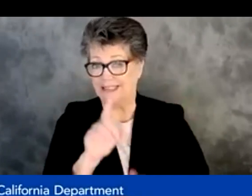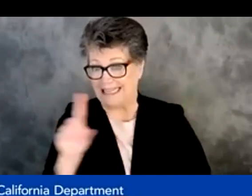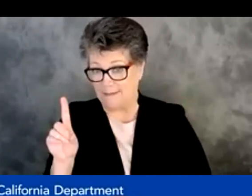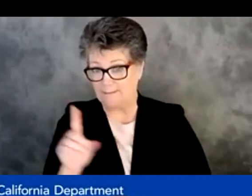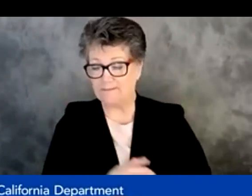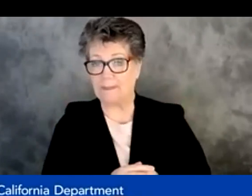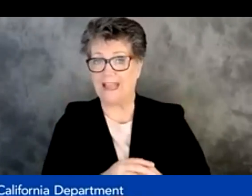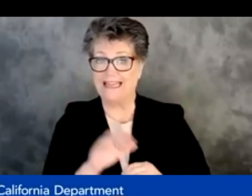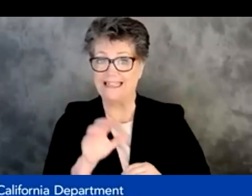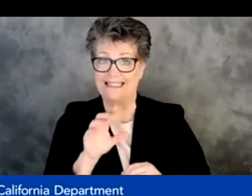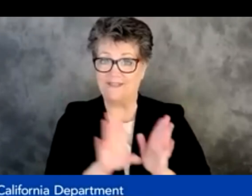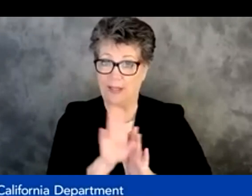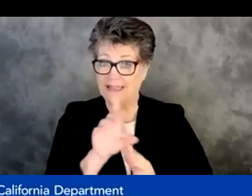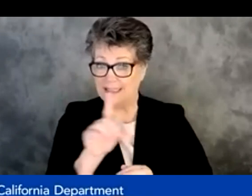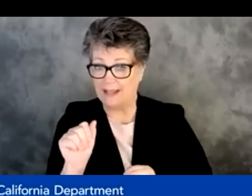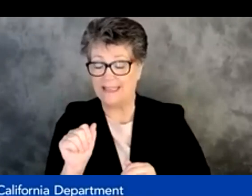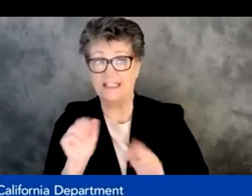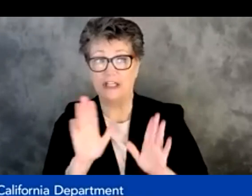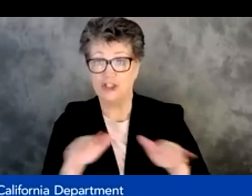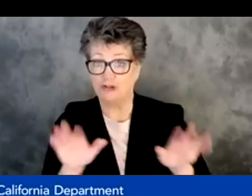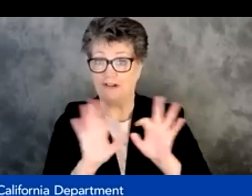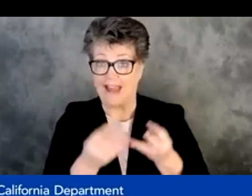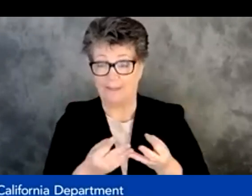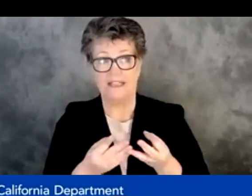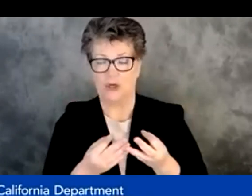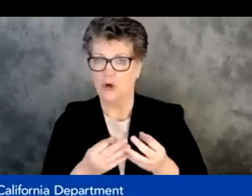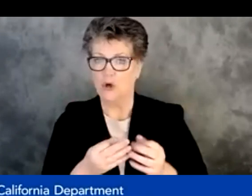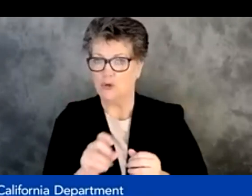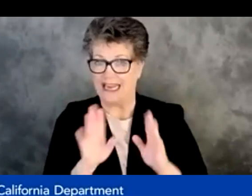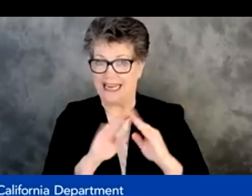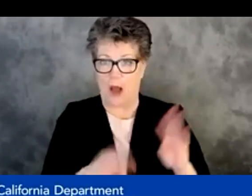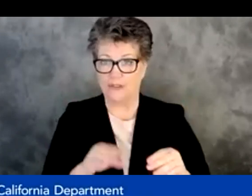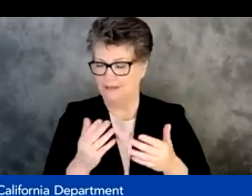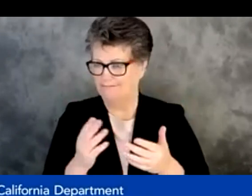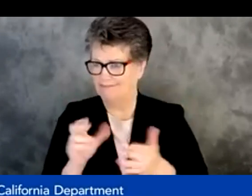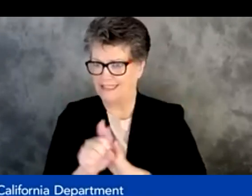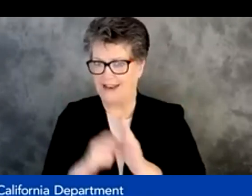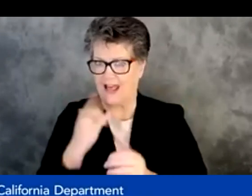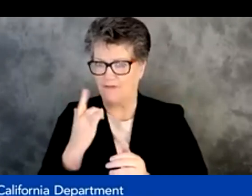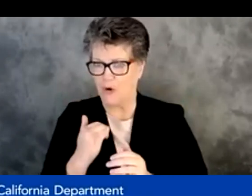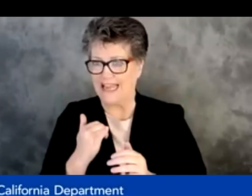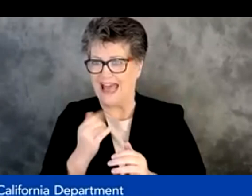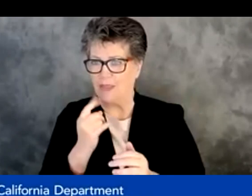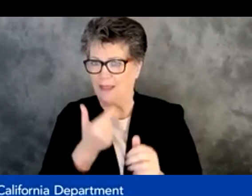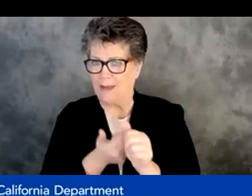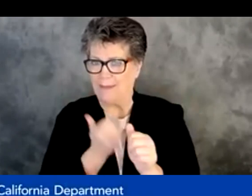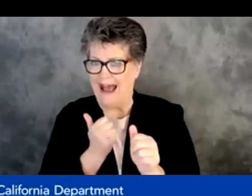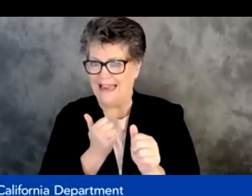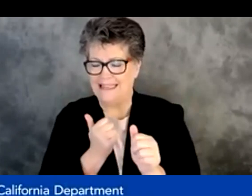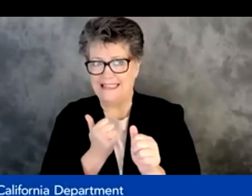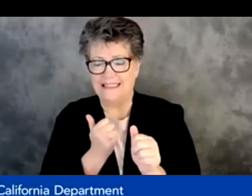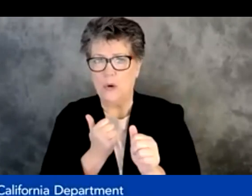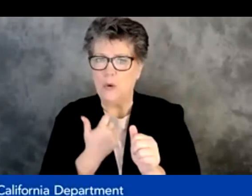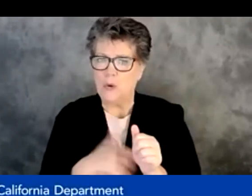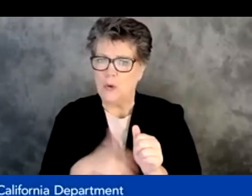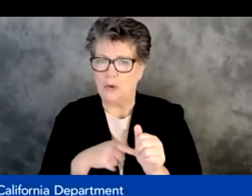disabilities, children and families who have housing needs in the state of California. We're a little bit behind the curve